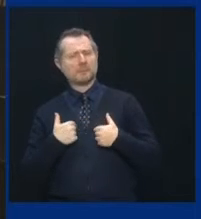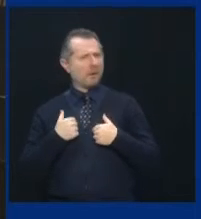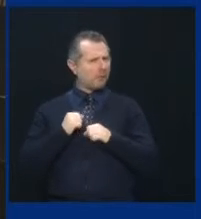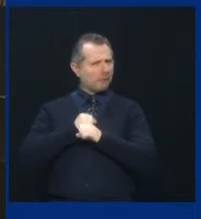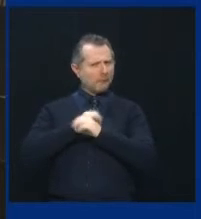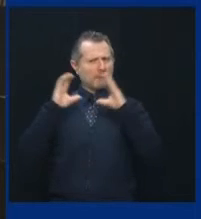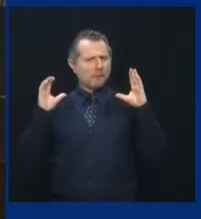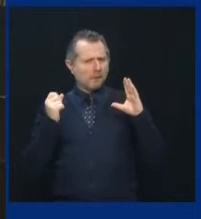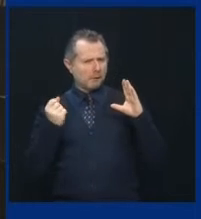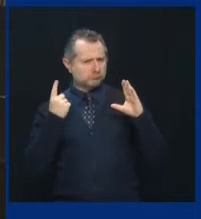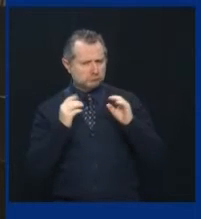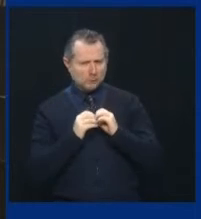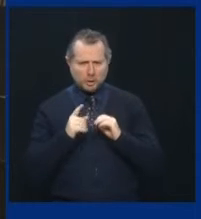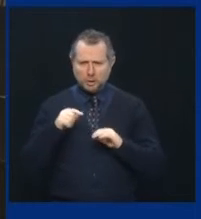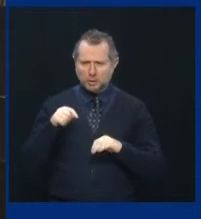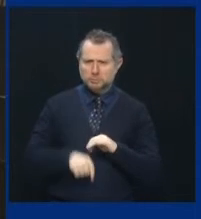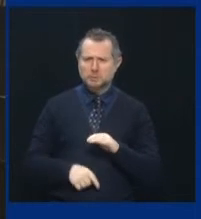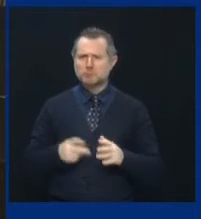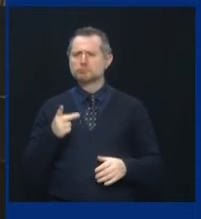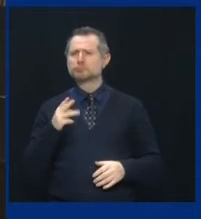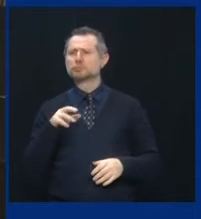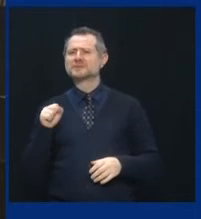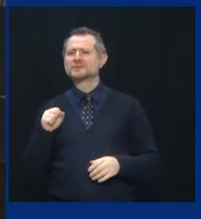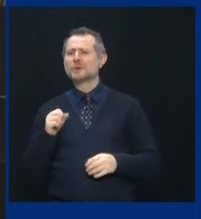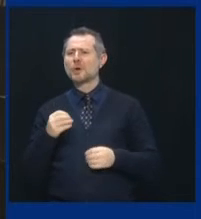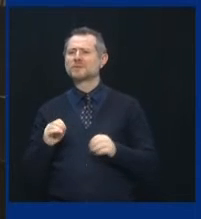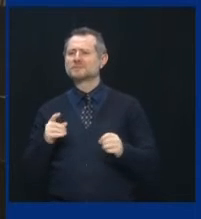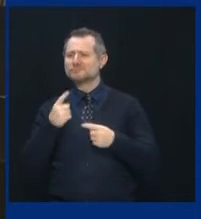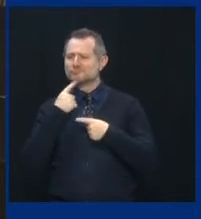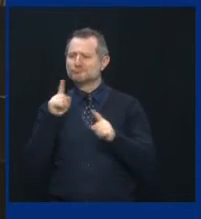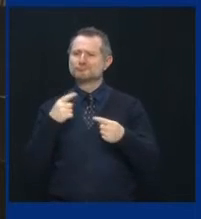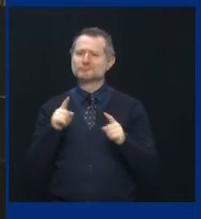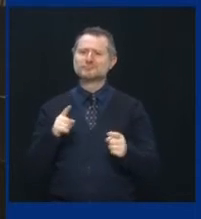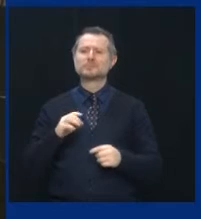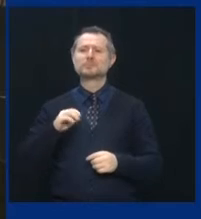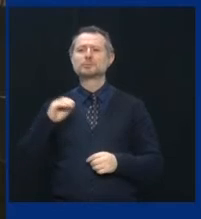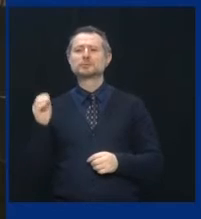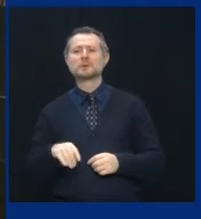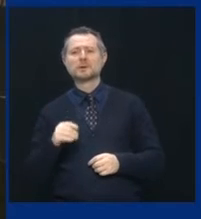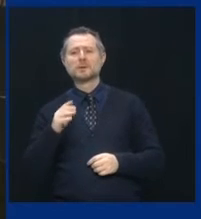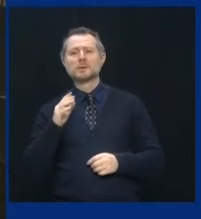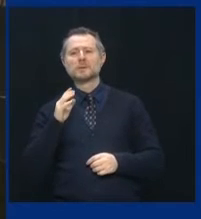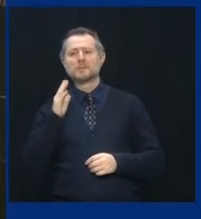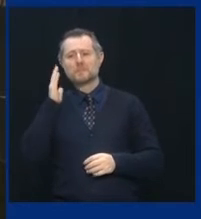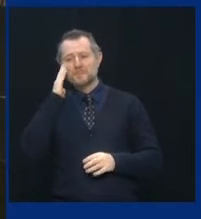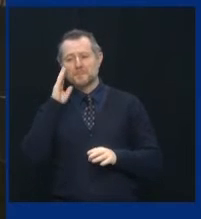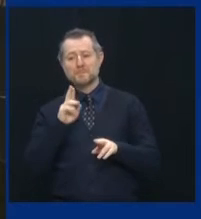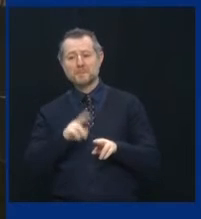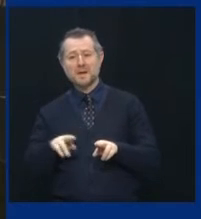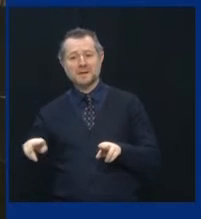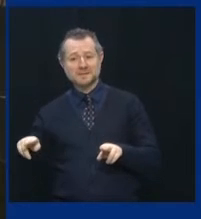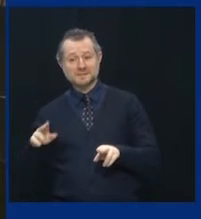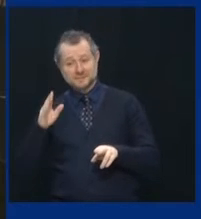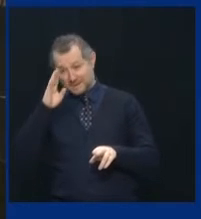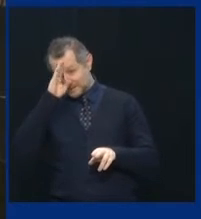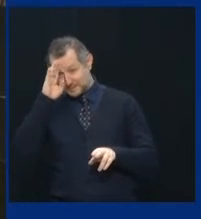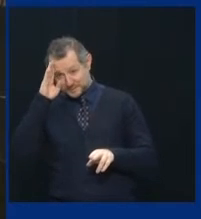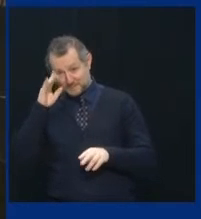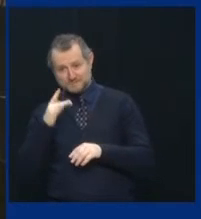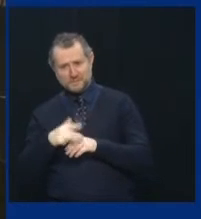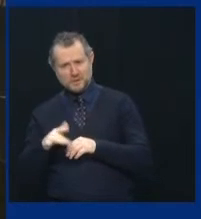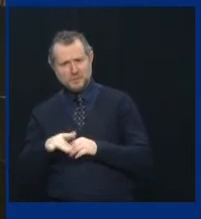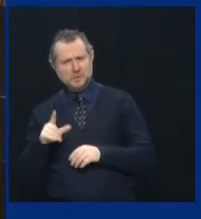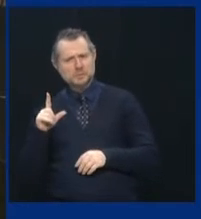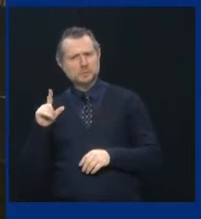release from the press office yesterday said the percent of hospital beds available in the central New York region is 20%. Your